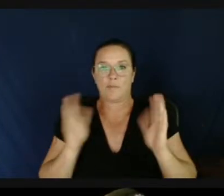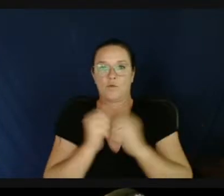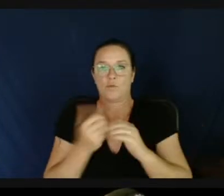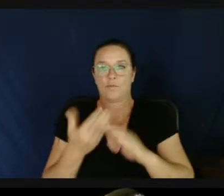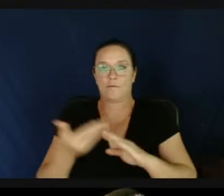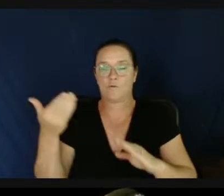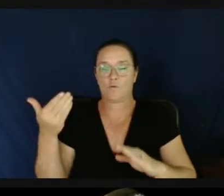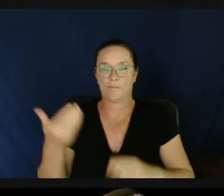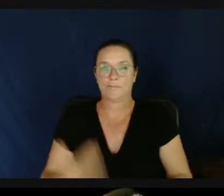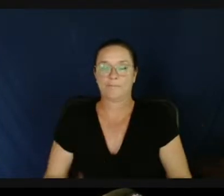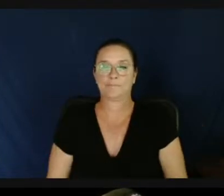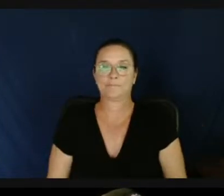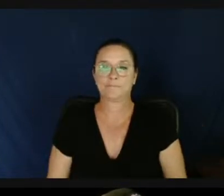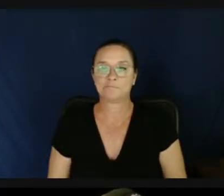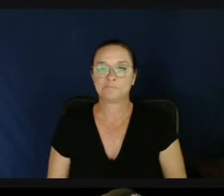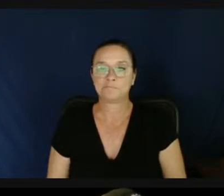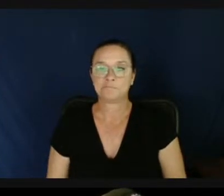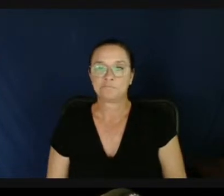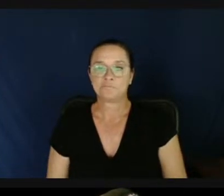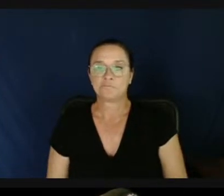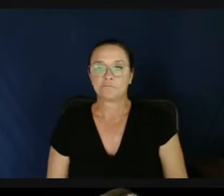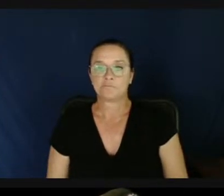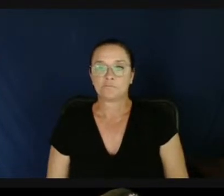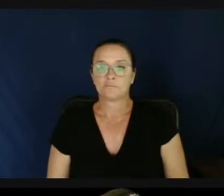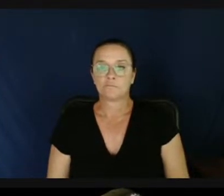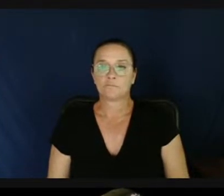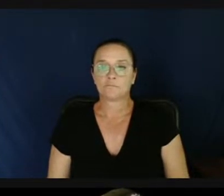of the previous 17 episodes.